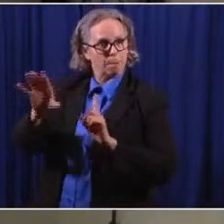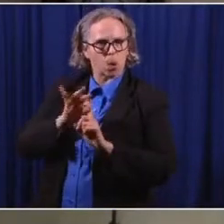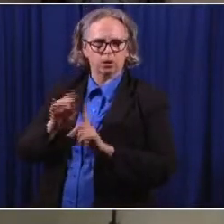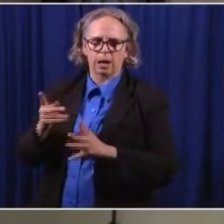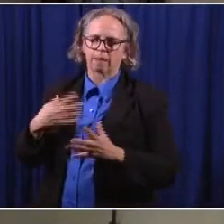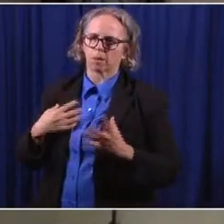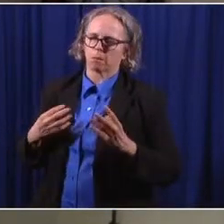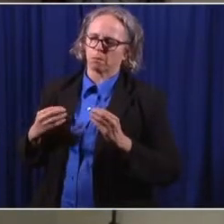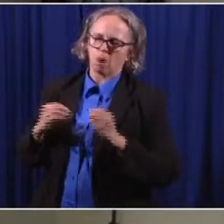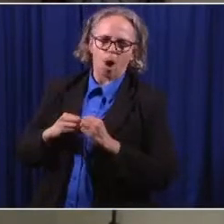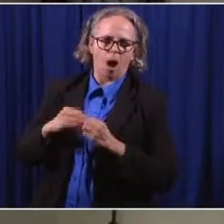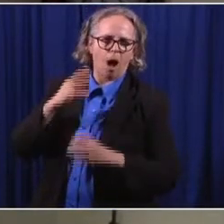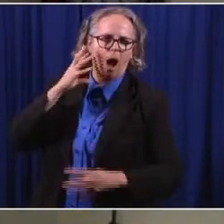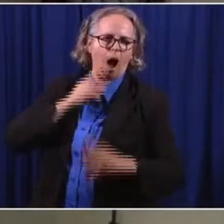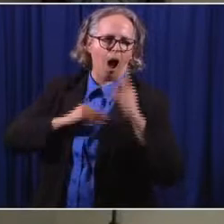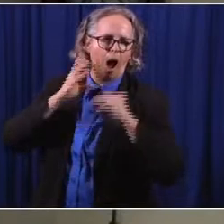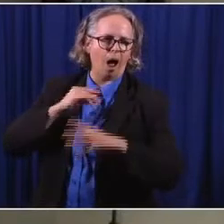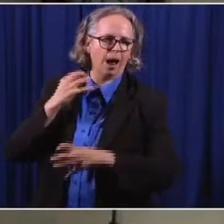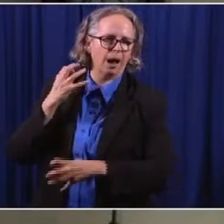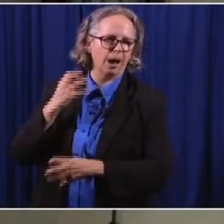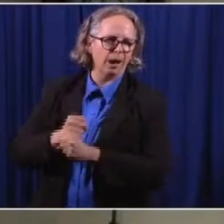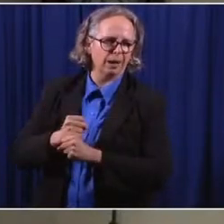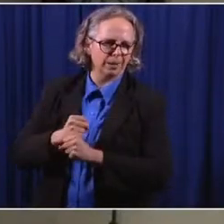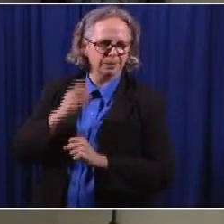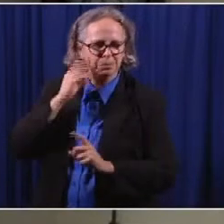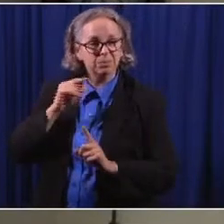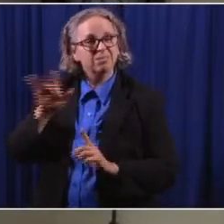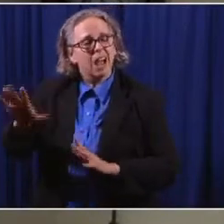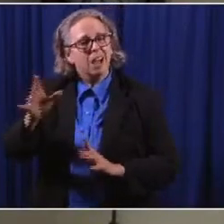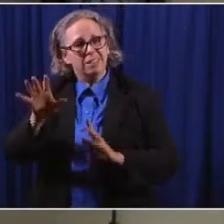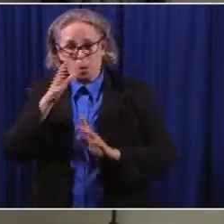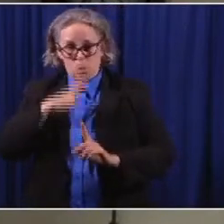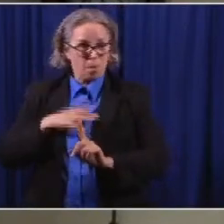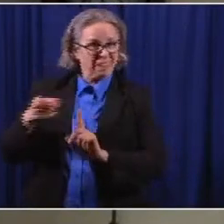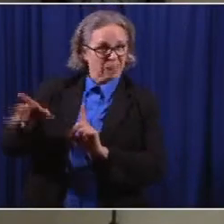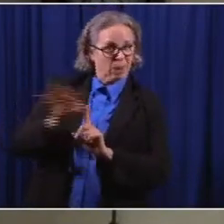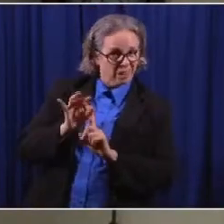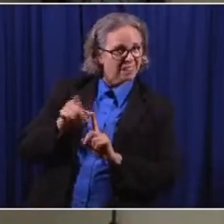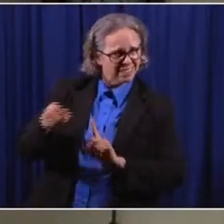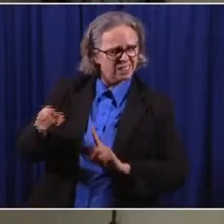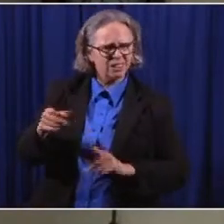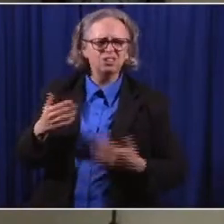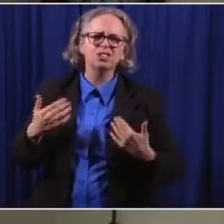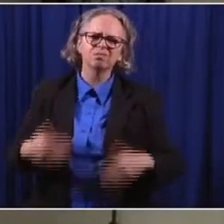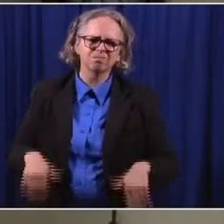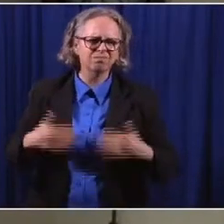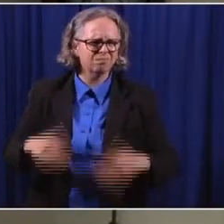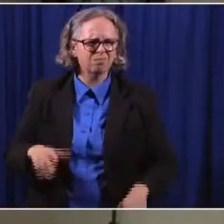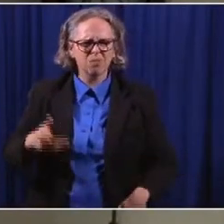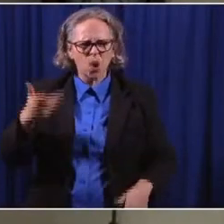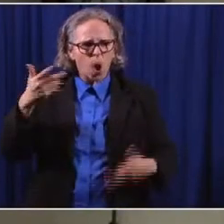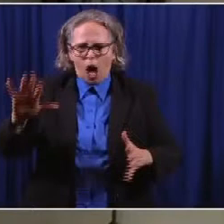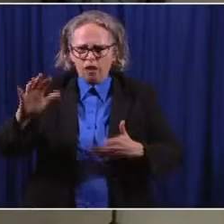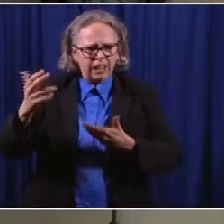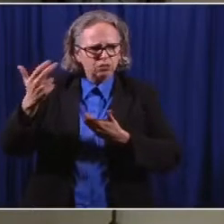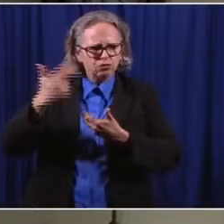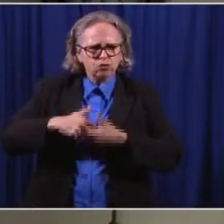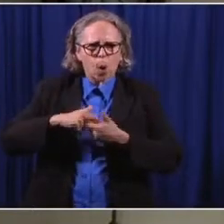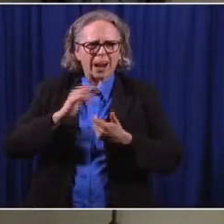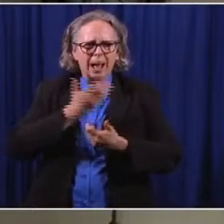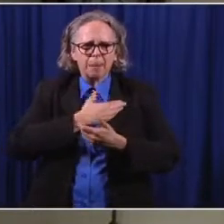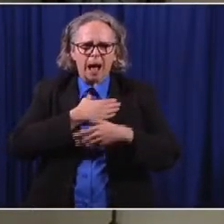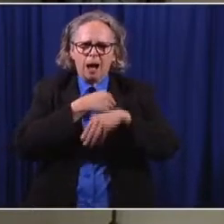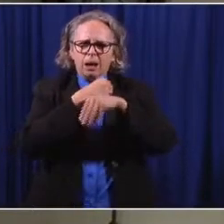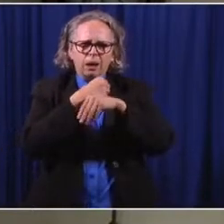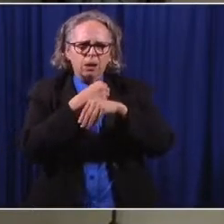health. And, you know, she is on just, you know, the calls I'm on every week